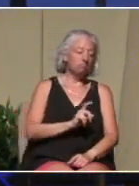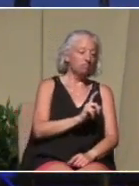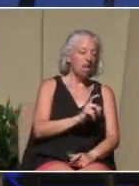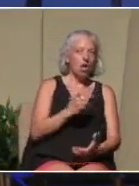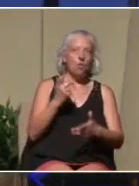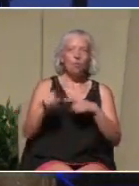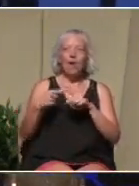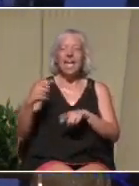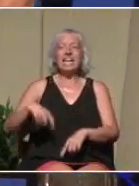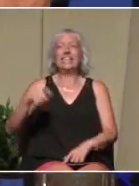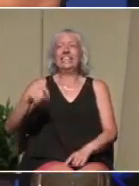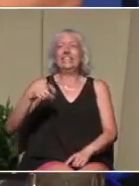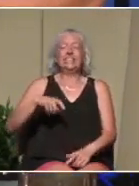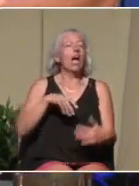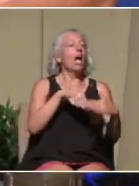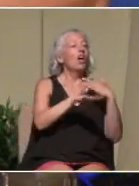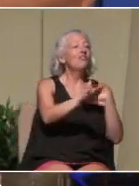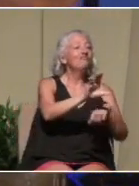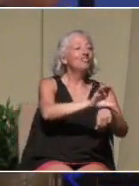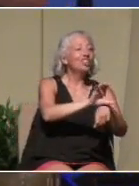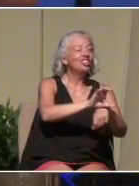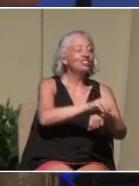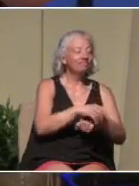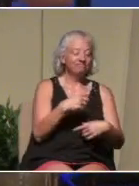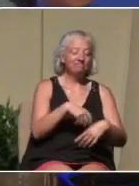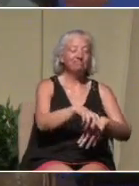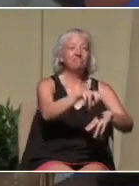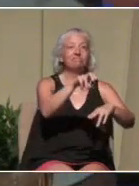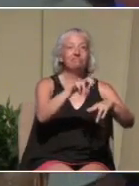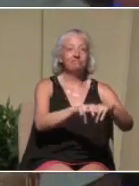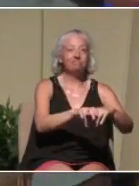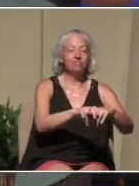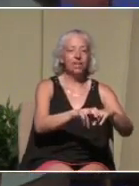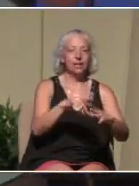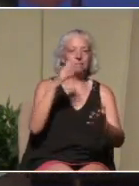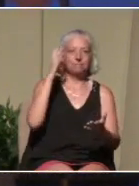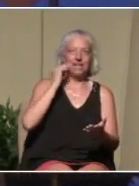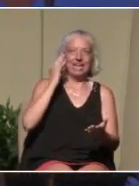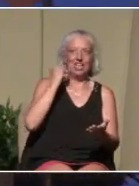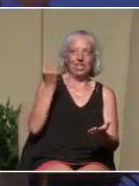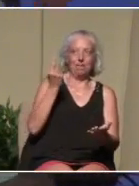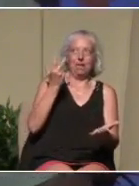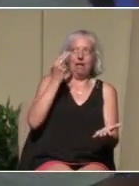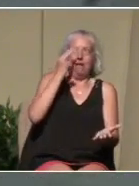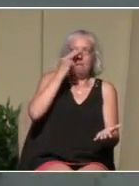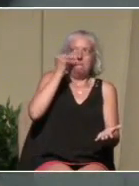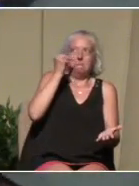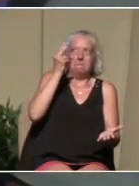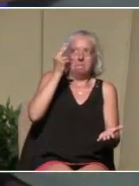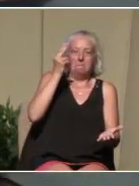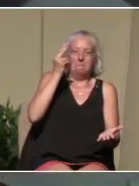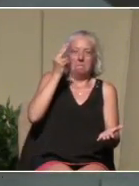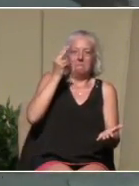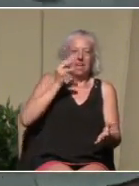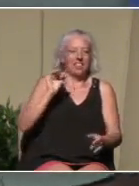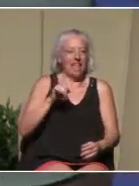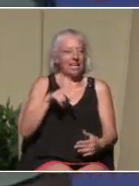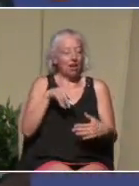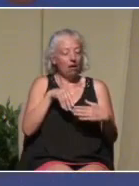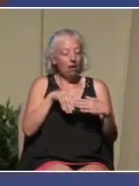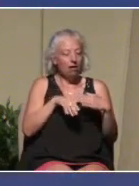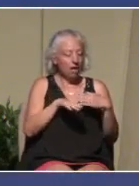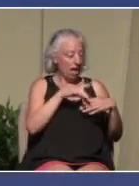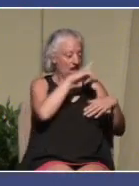desperate, right? He goes into this church, and in this church, he says he experiences something very unusual. It was like he walked out of the